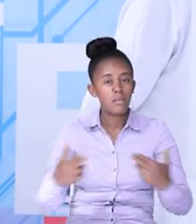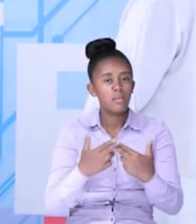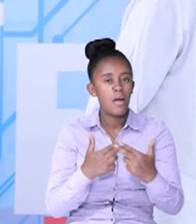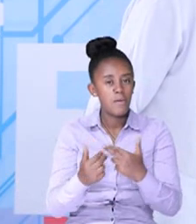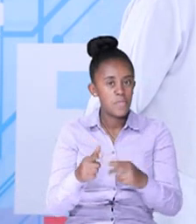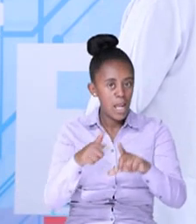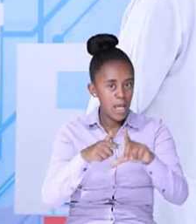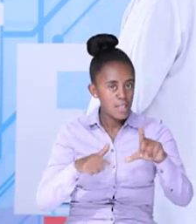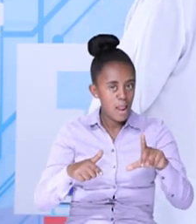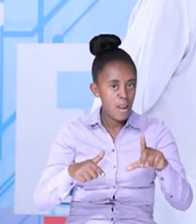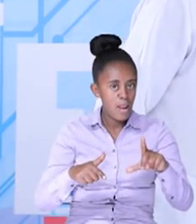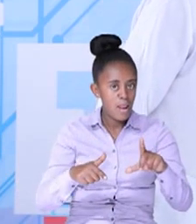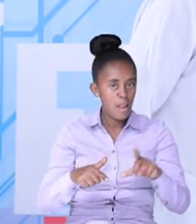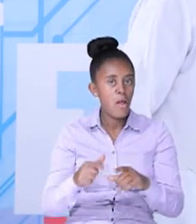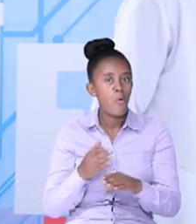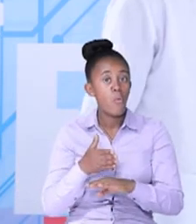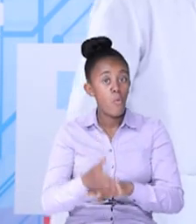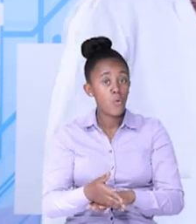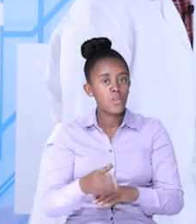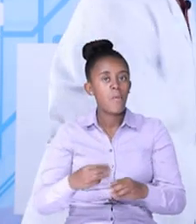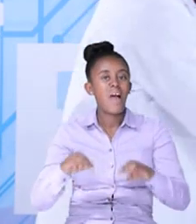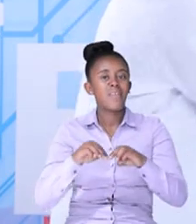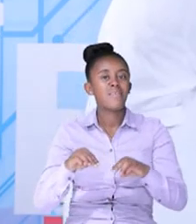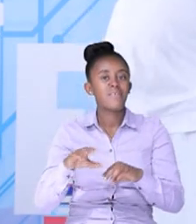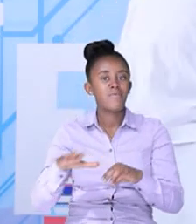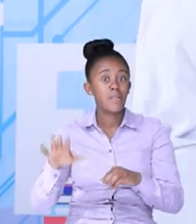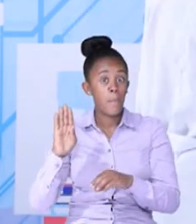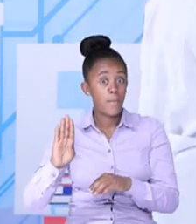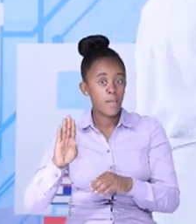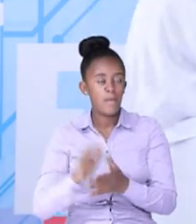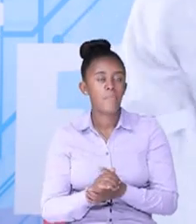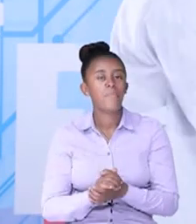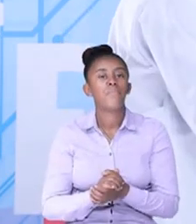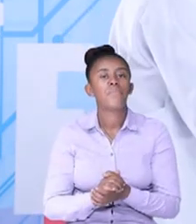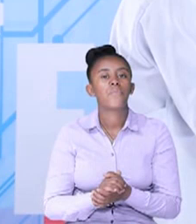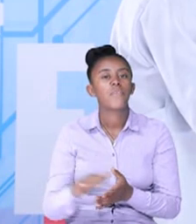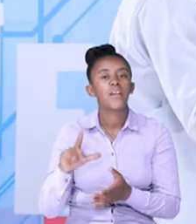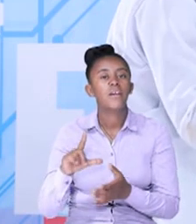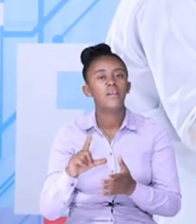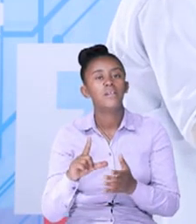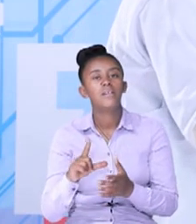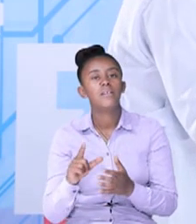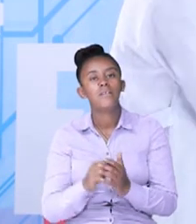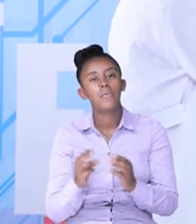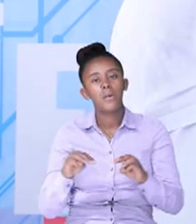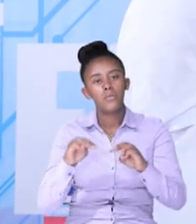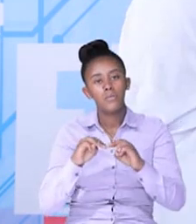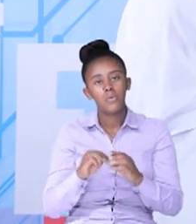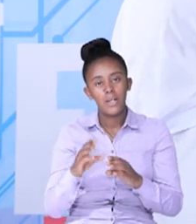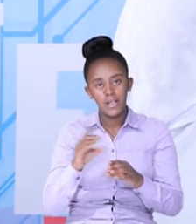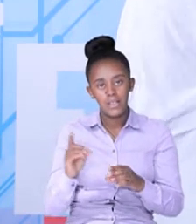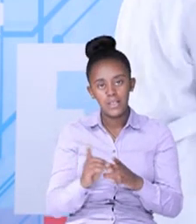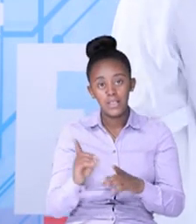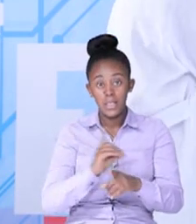the length L cross magnetic field B. L can be termed as the magnitude of the length L and the